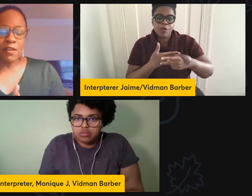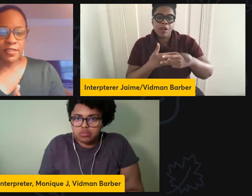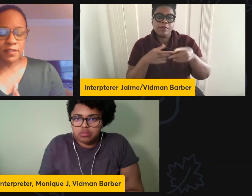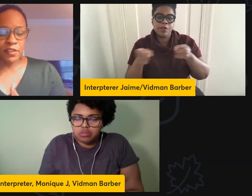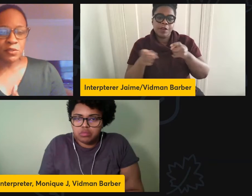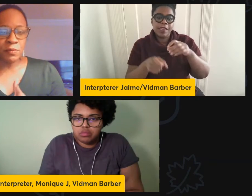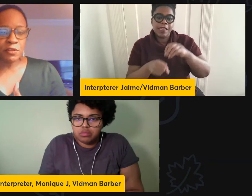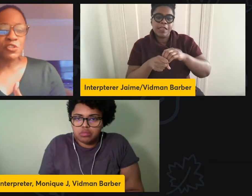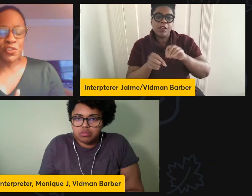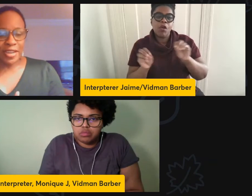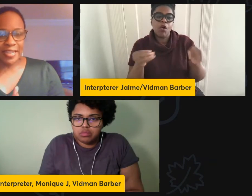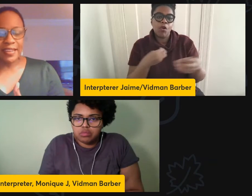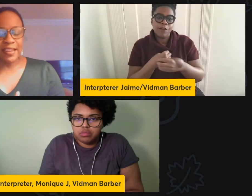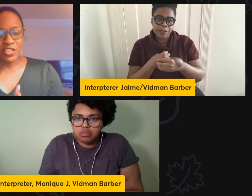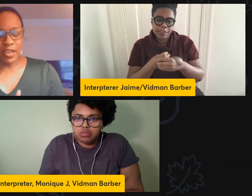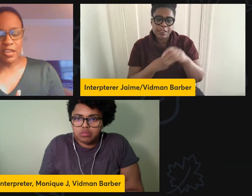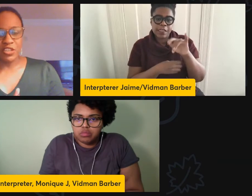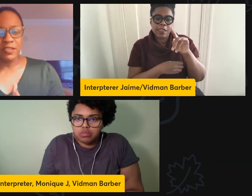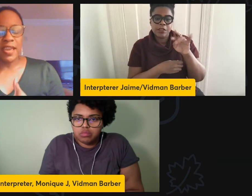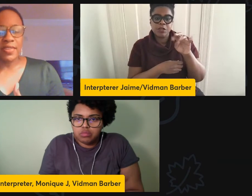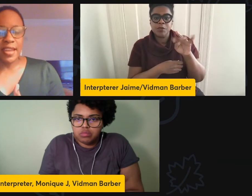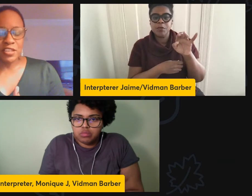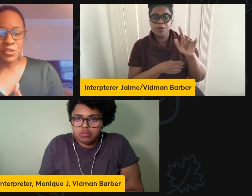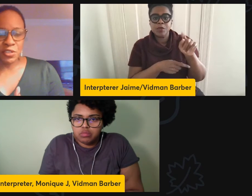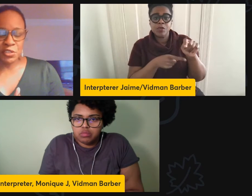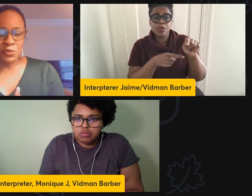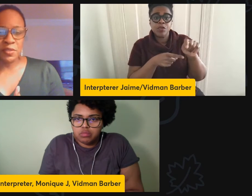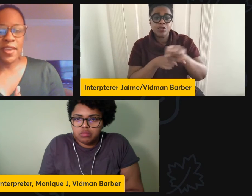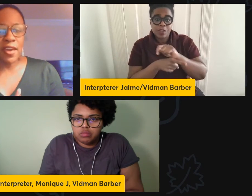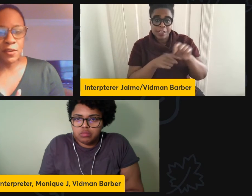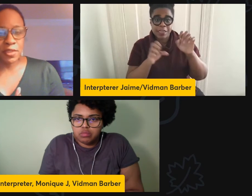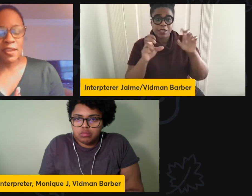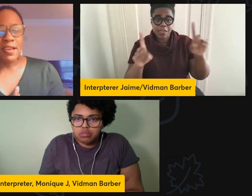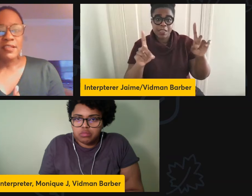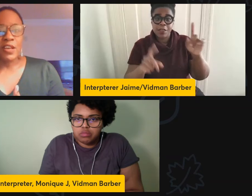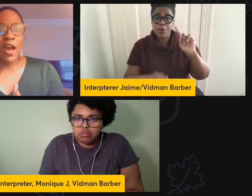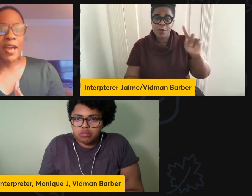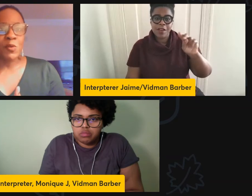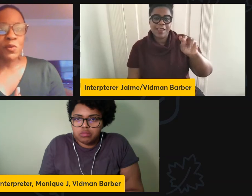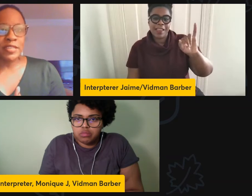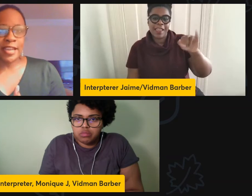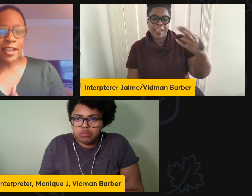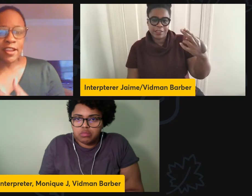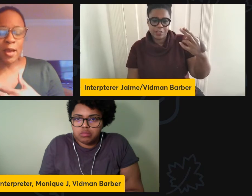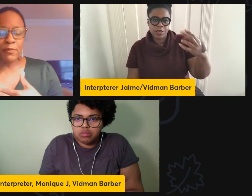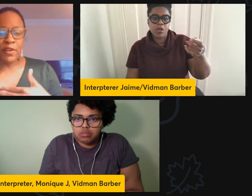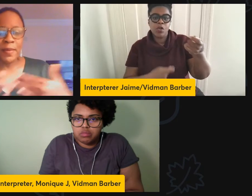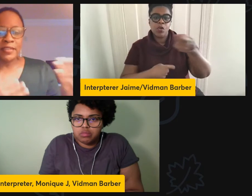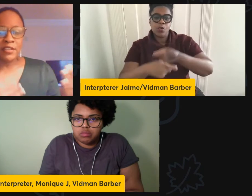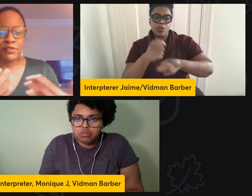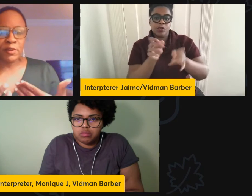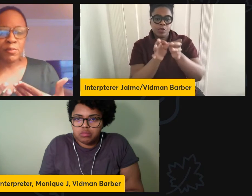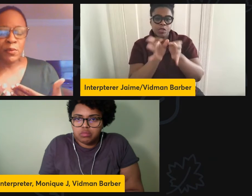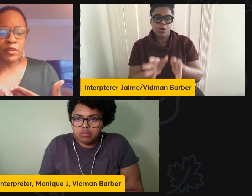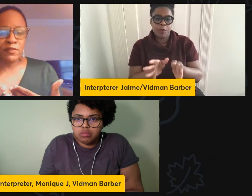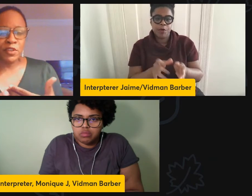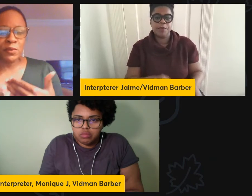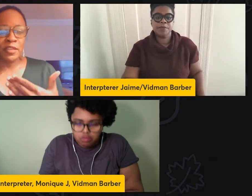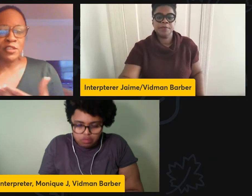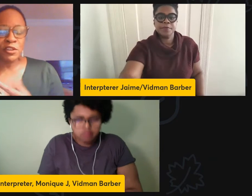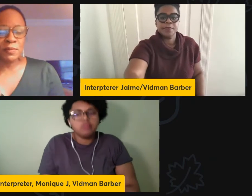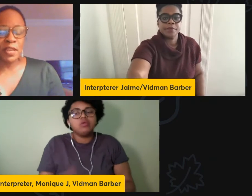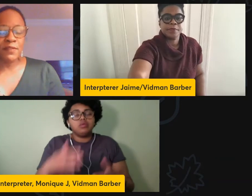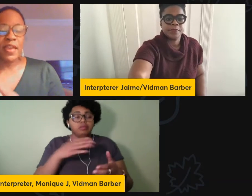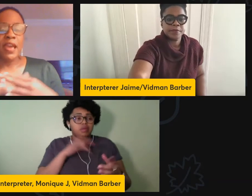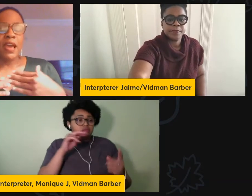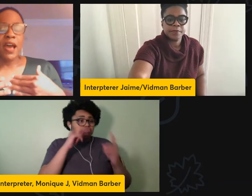in the Office of Intramural Training and Education at the National Institutes of Health. So I'm going to kind of come from a different point of view